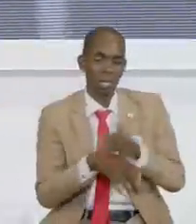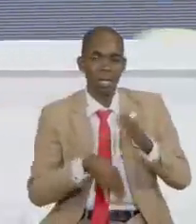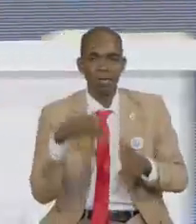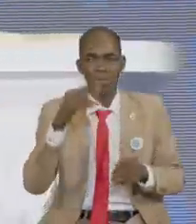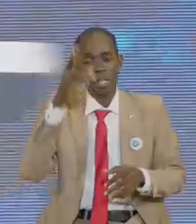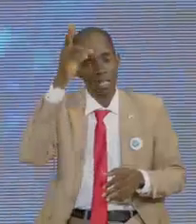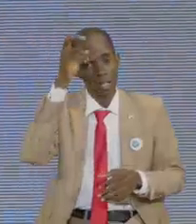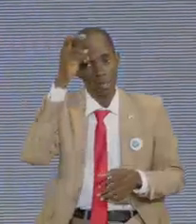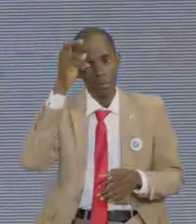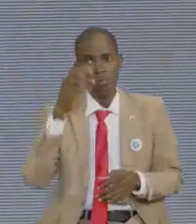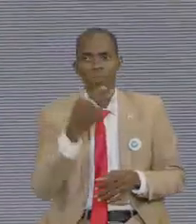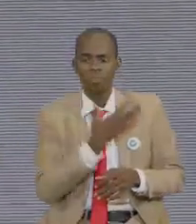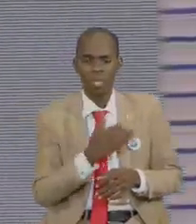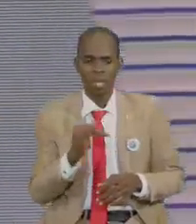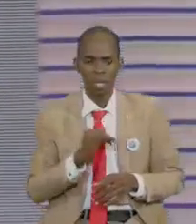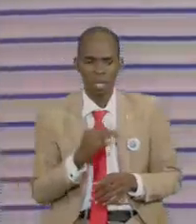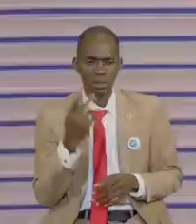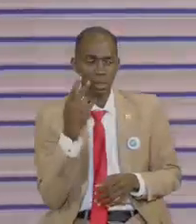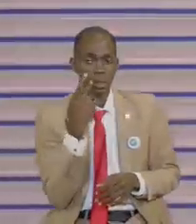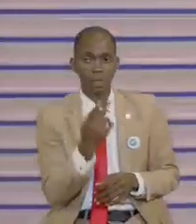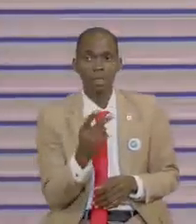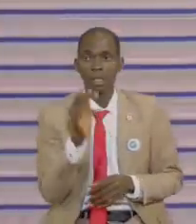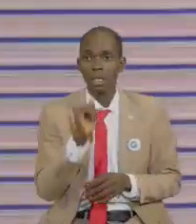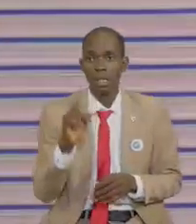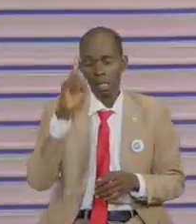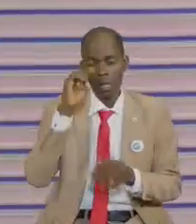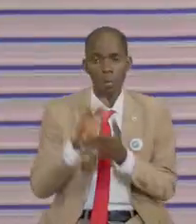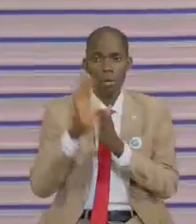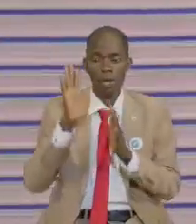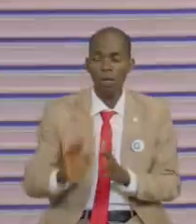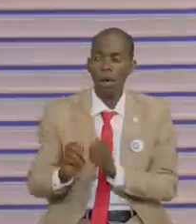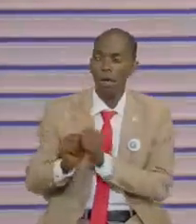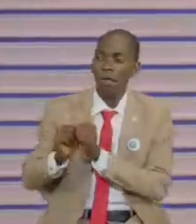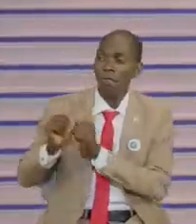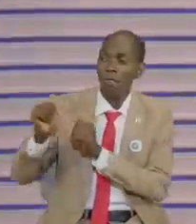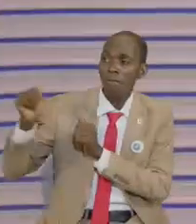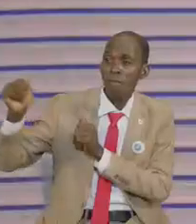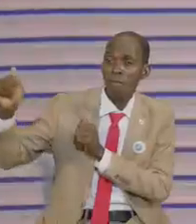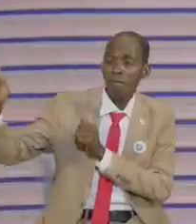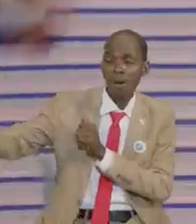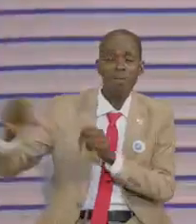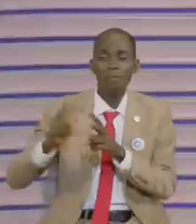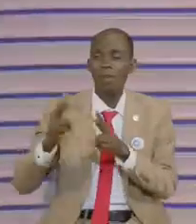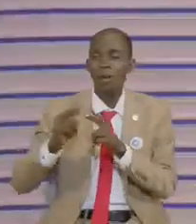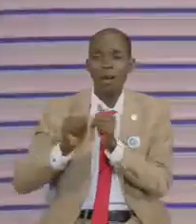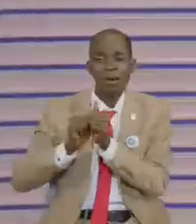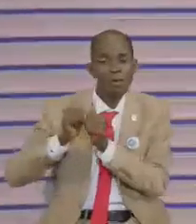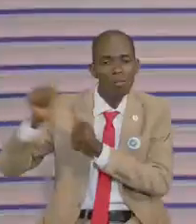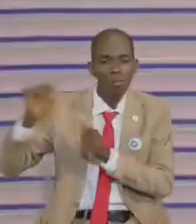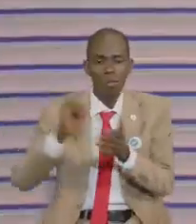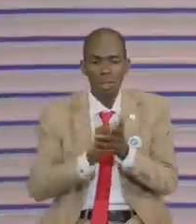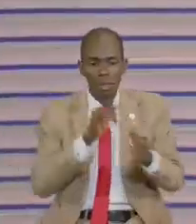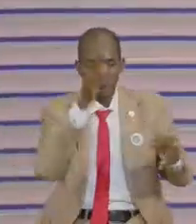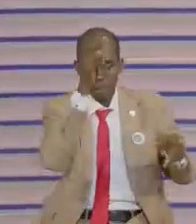And then I see a believer, he runs away, he goes to stay in that corner, far away from where they're casting out devil.